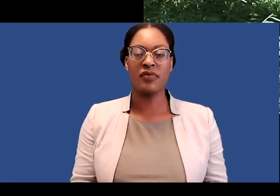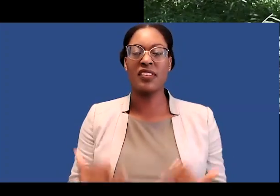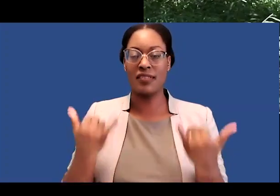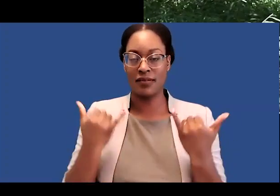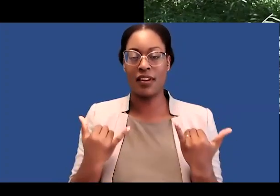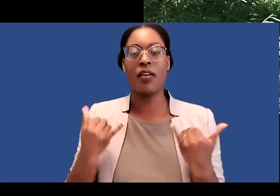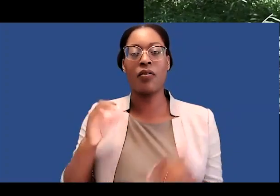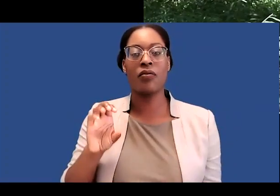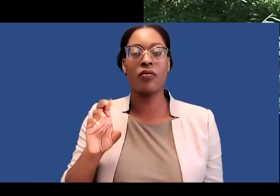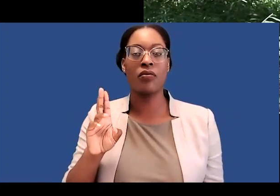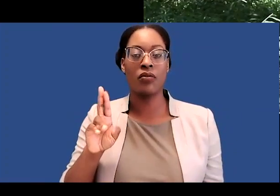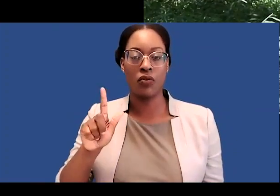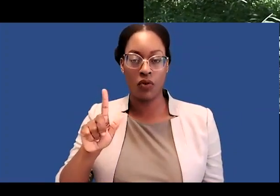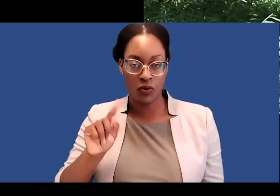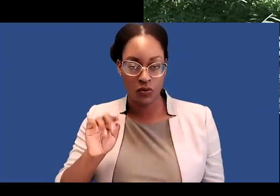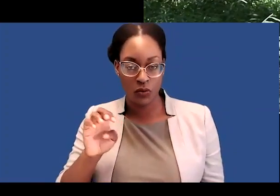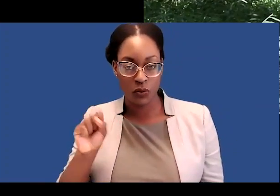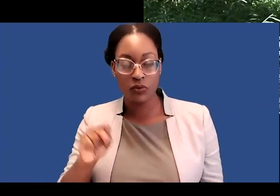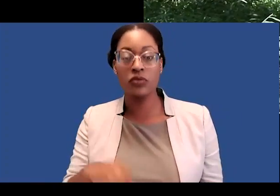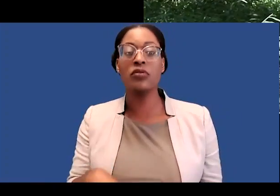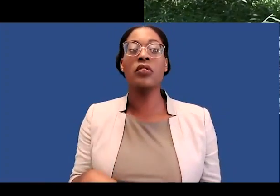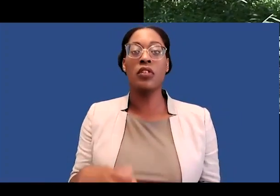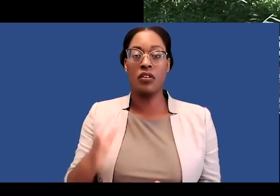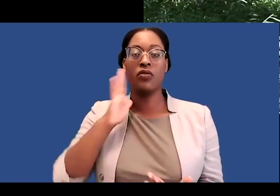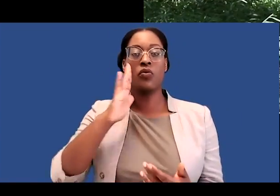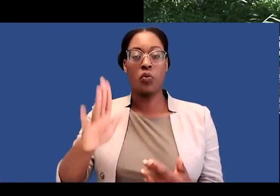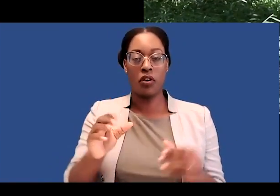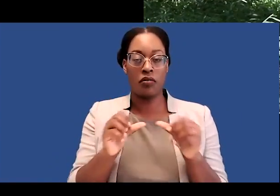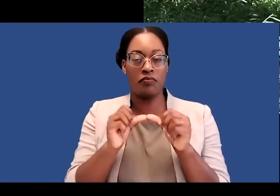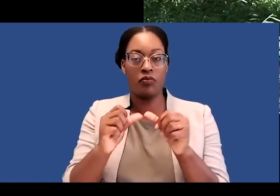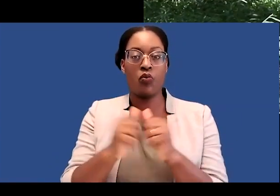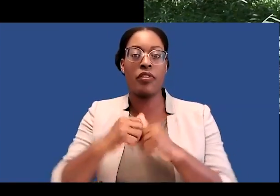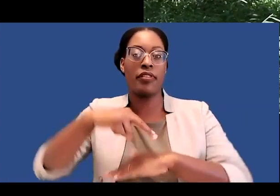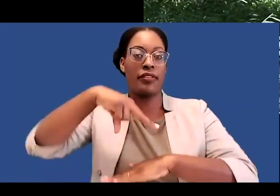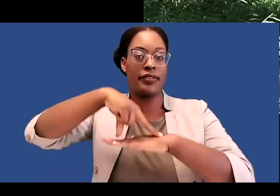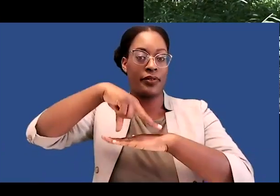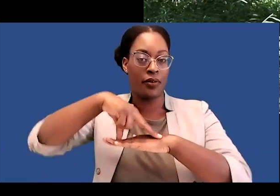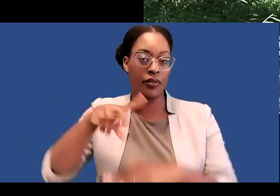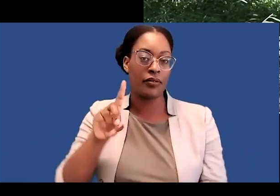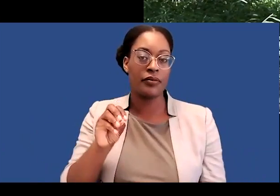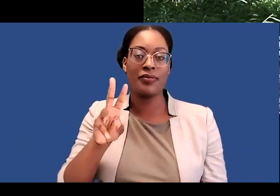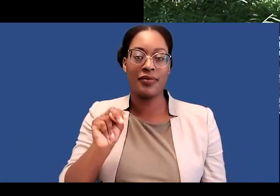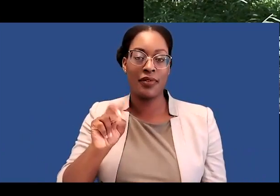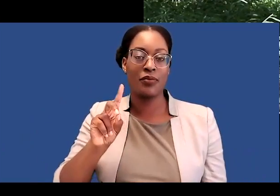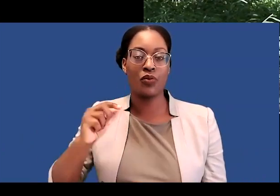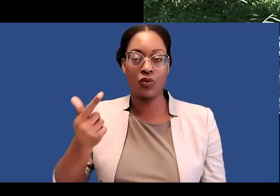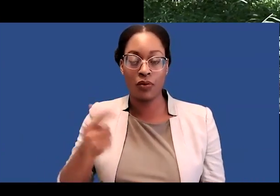Curl the toes under, push up and back into down dog. And just pedal the feet